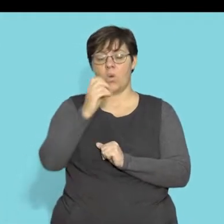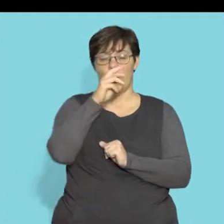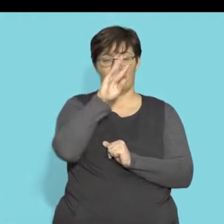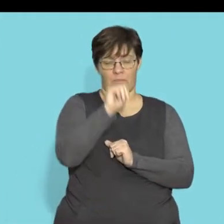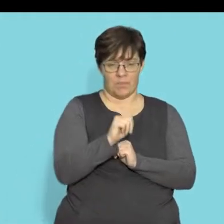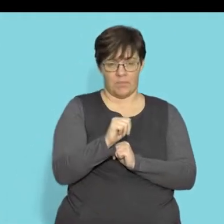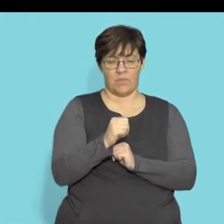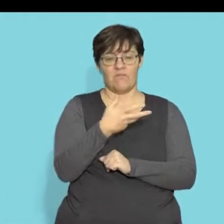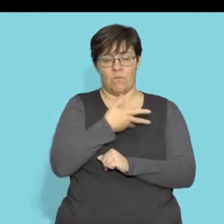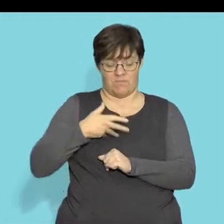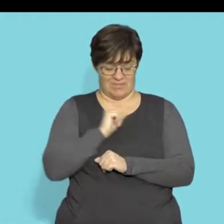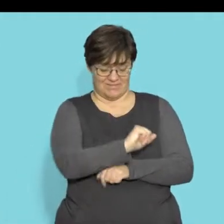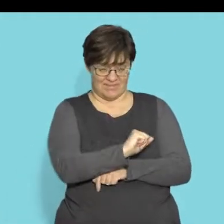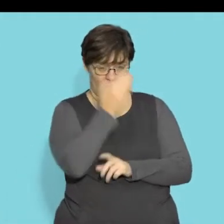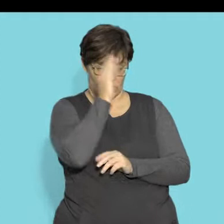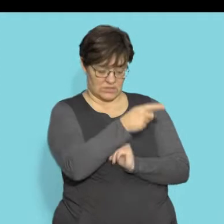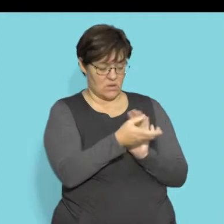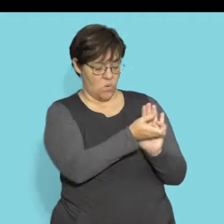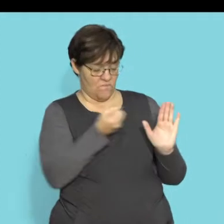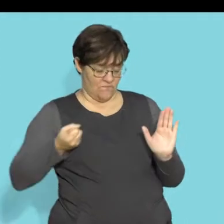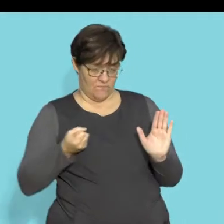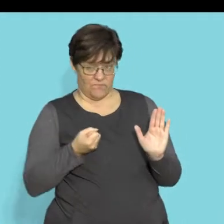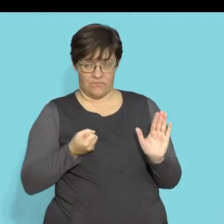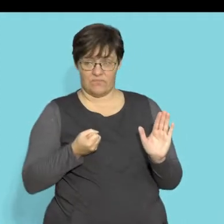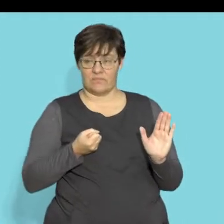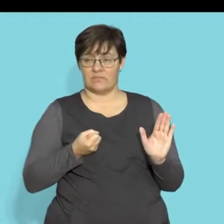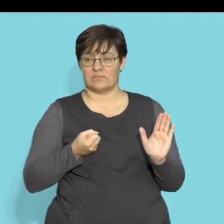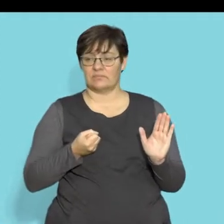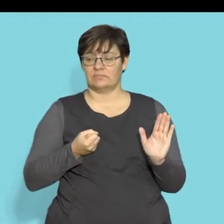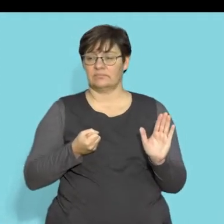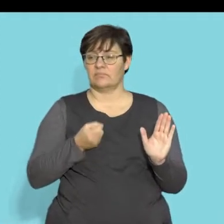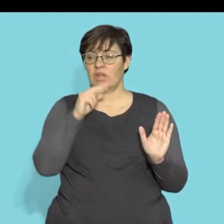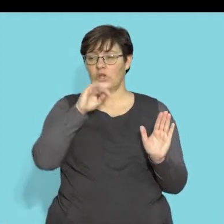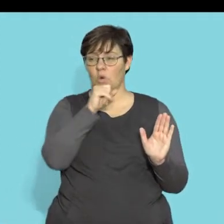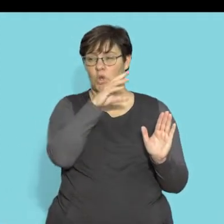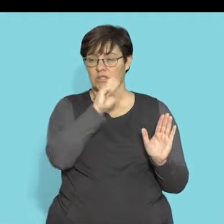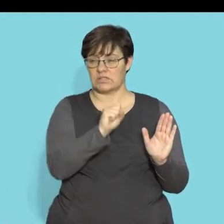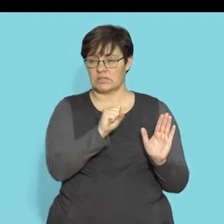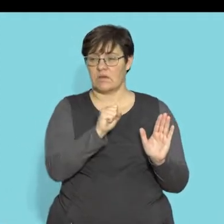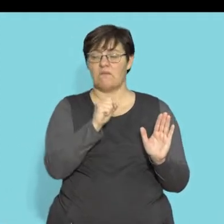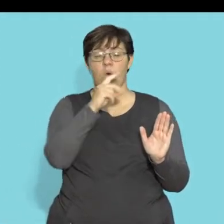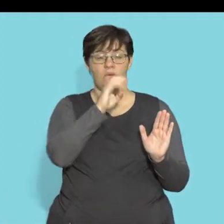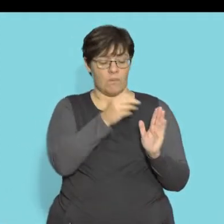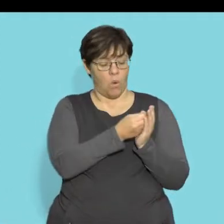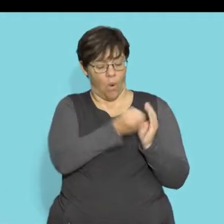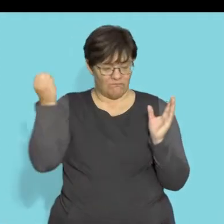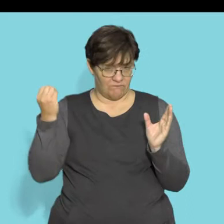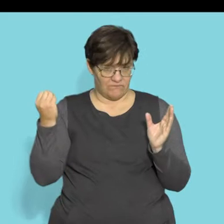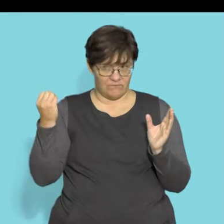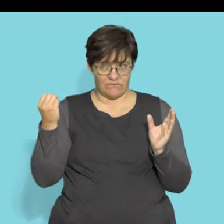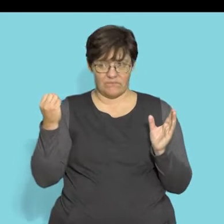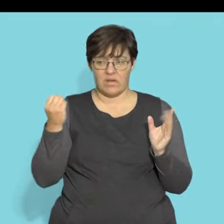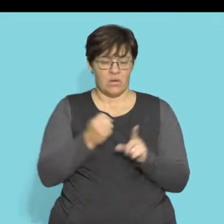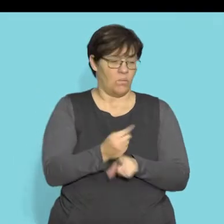the ovum of a female horse has been extracted. The nucleus of the ovum is